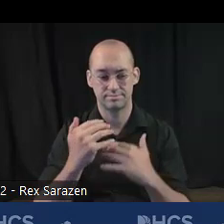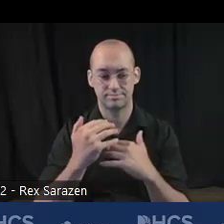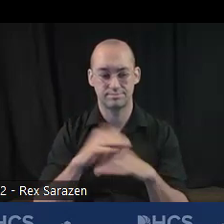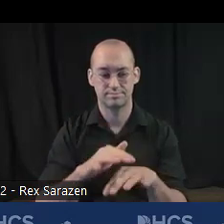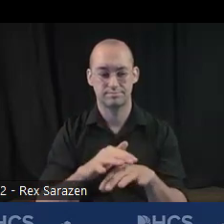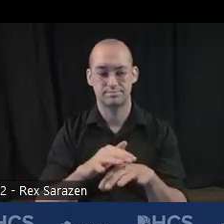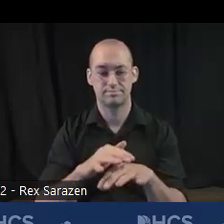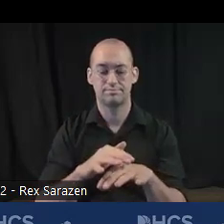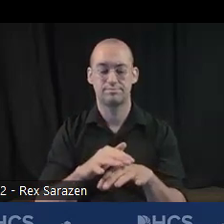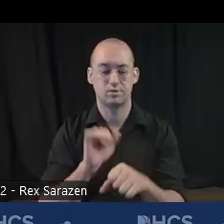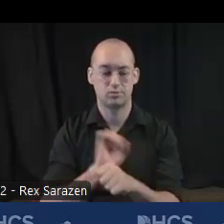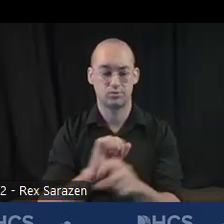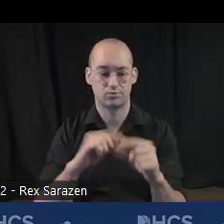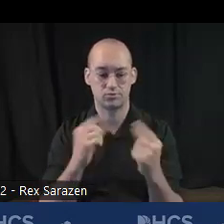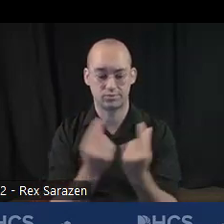group.